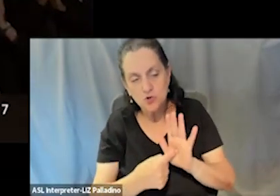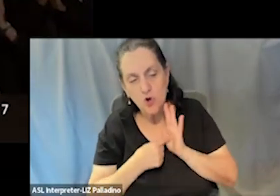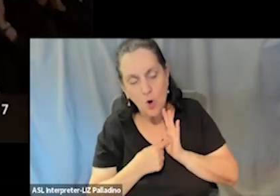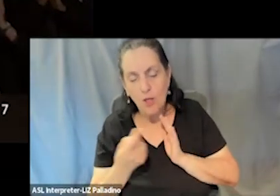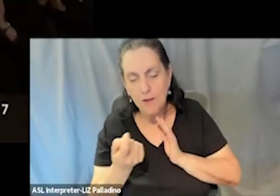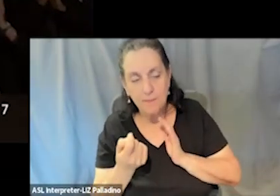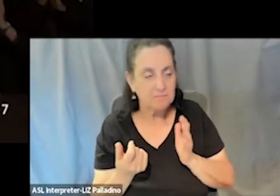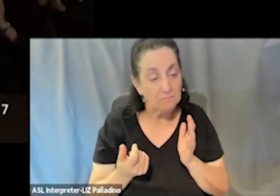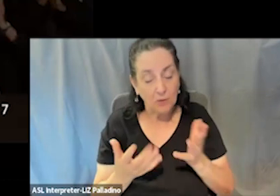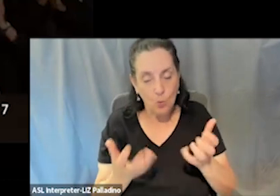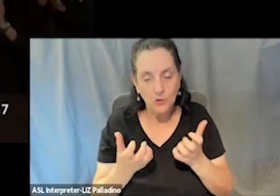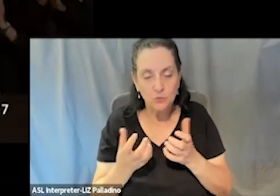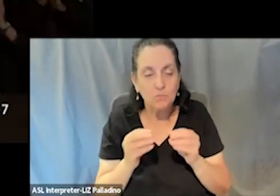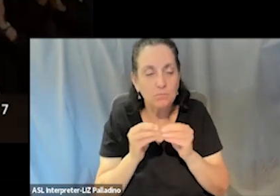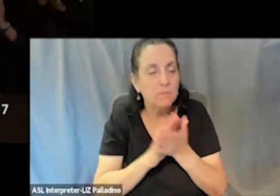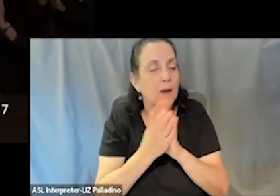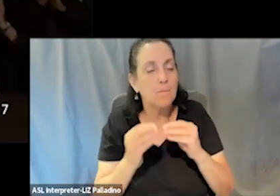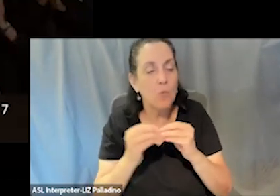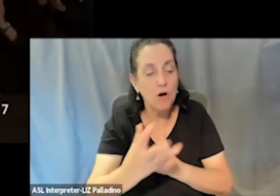might want to be more involved.